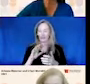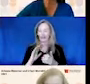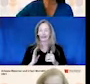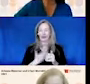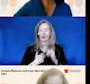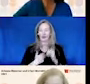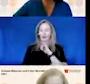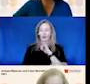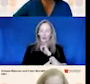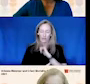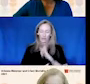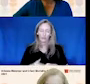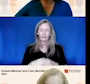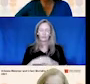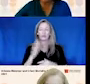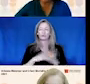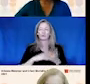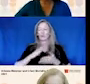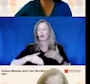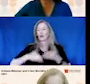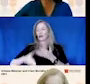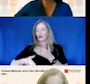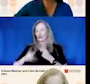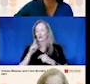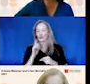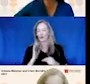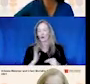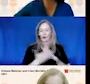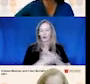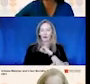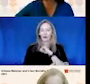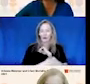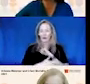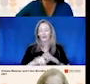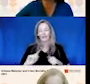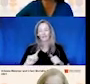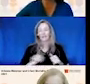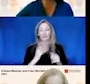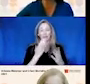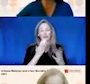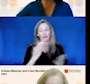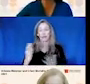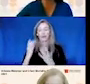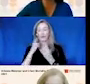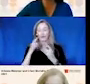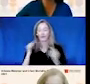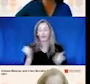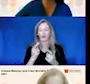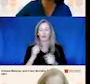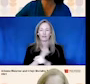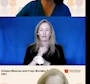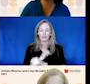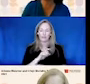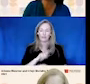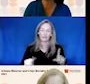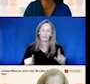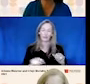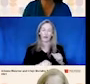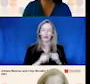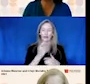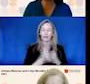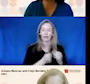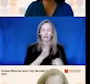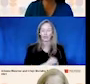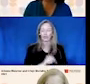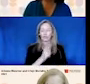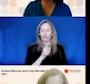Yavapai County, thanks to First Things First for all these statistics, but in 2016 to 2017,